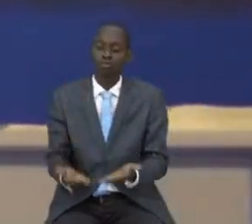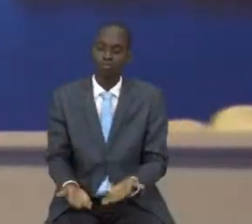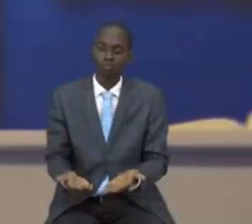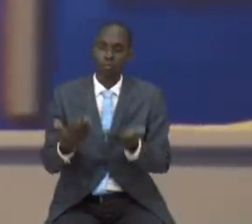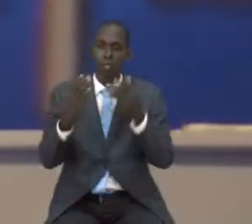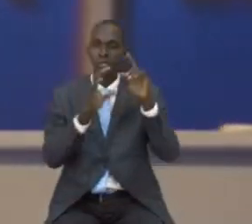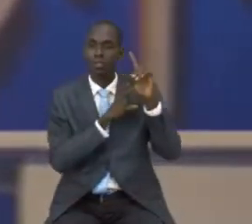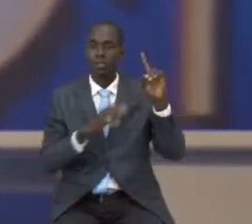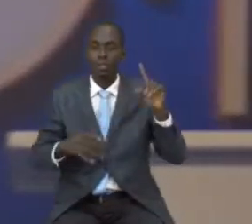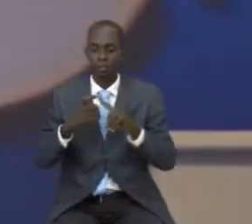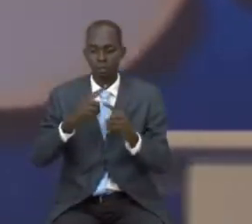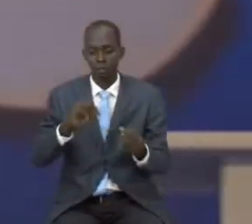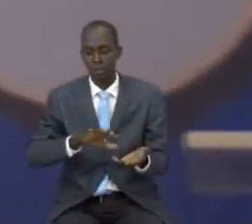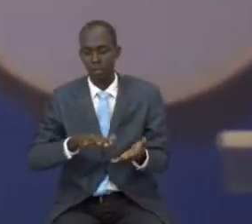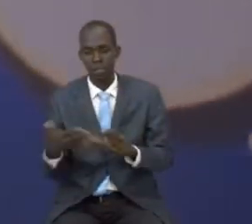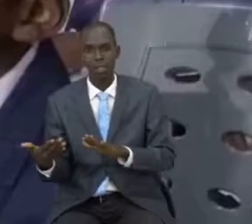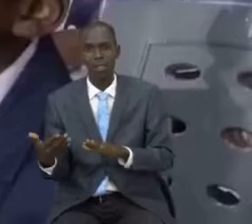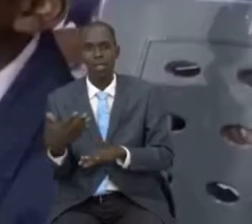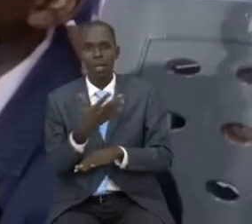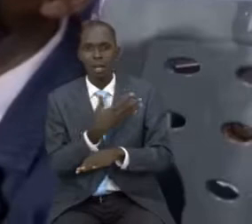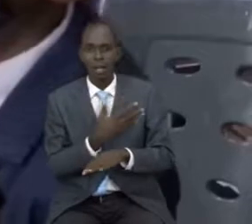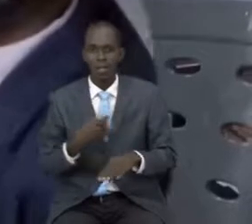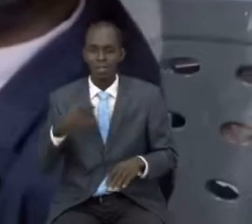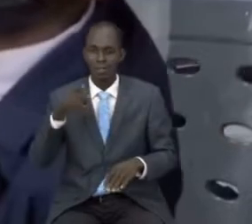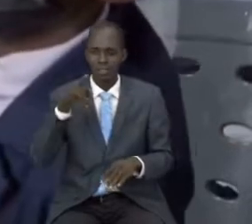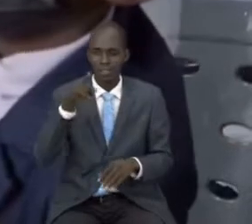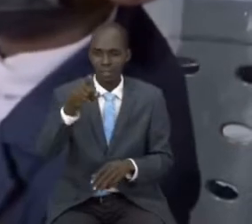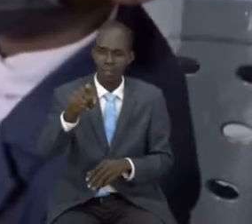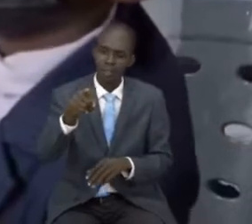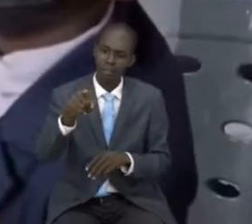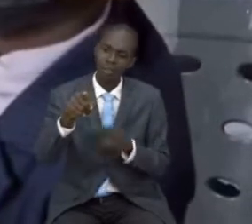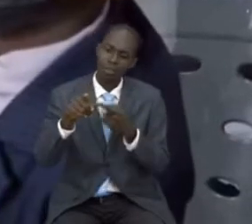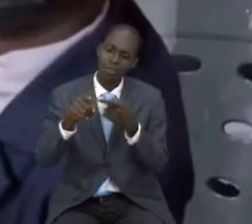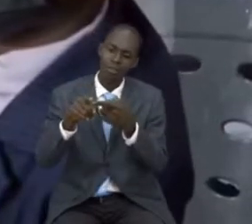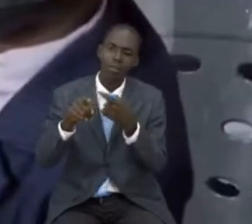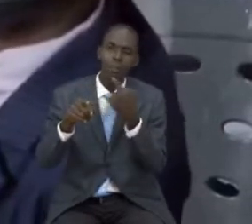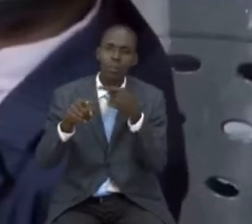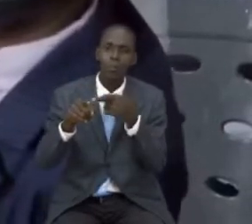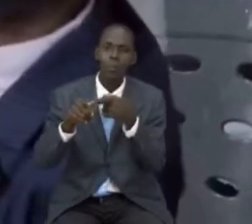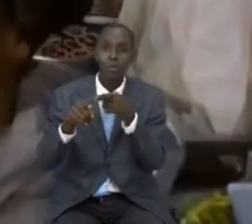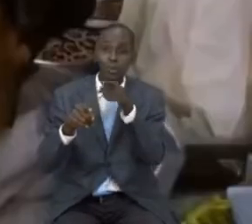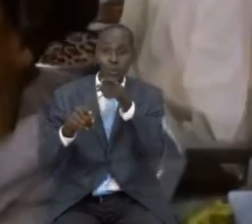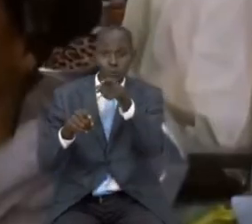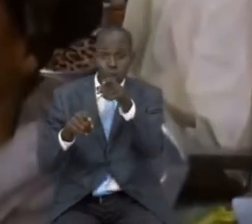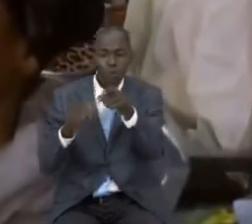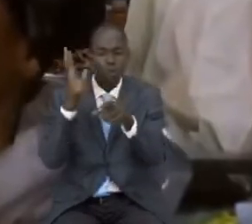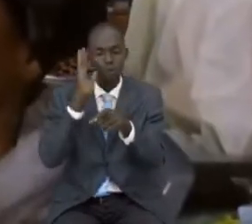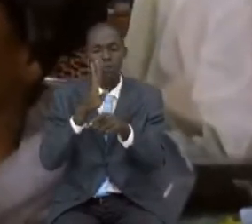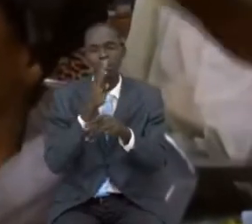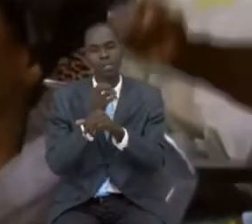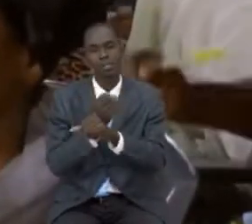thou, who is the thou? You will be saved.